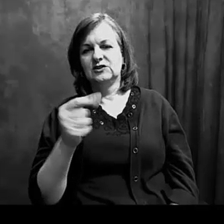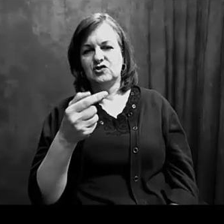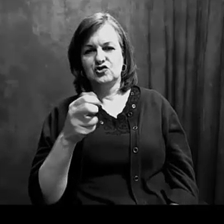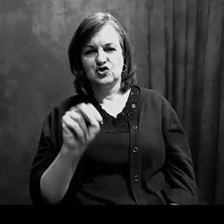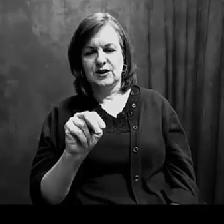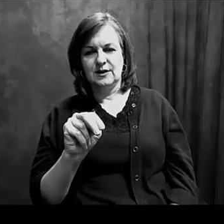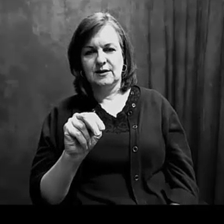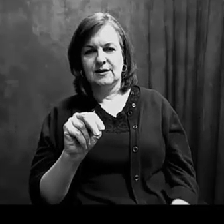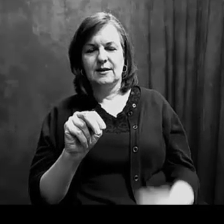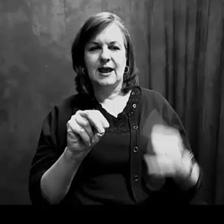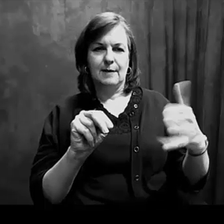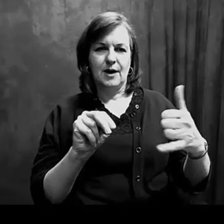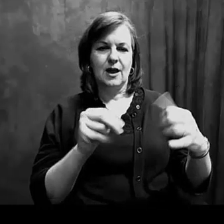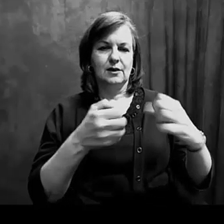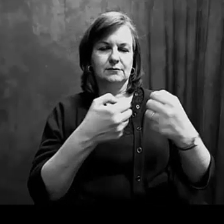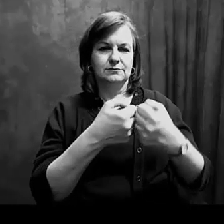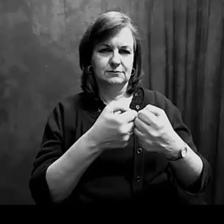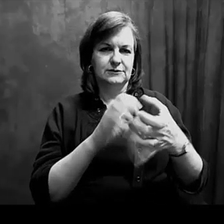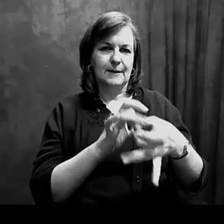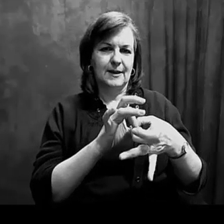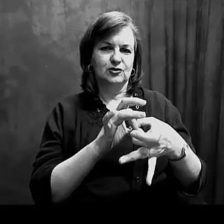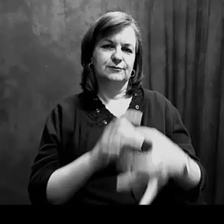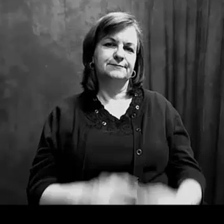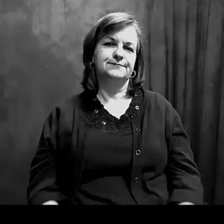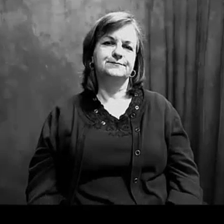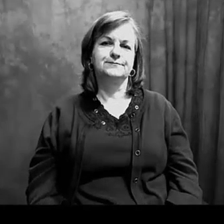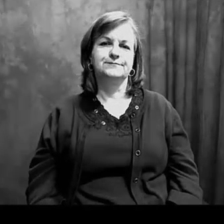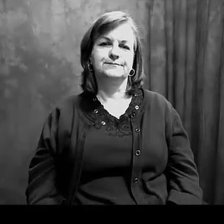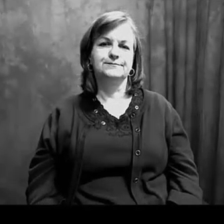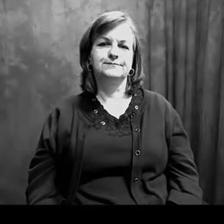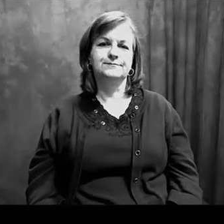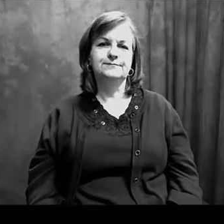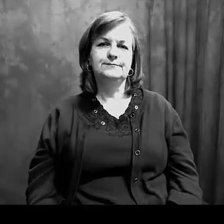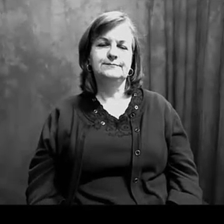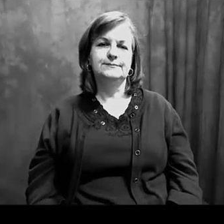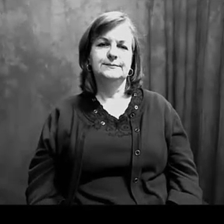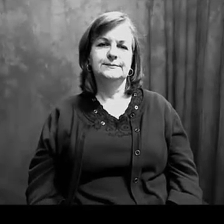antigen antibody complex.